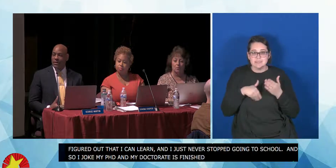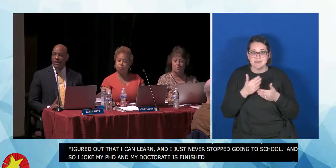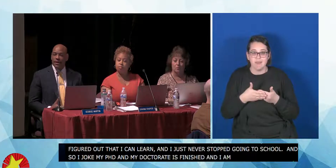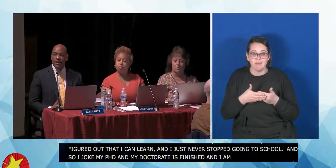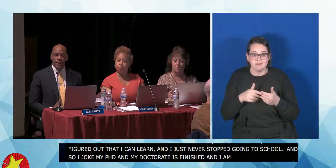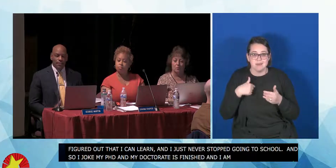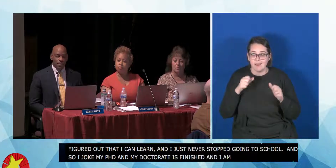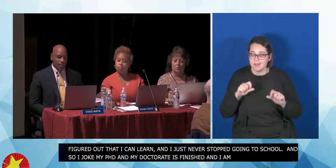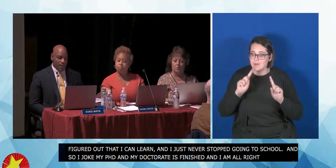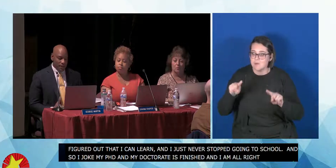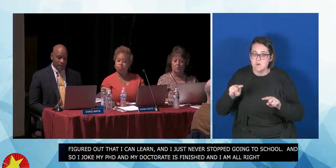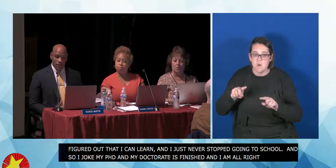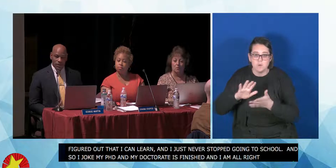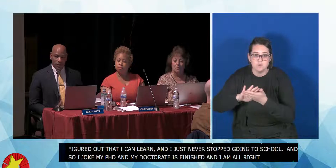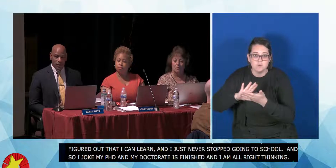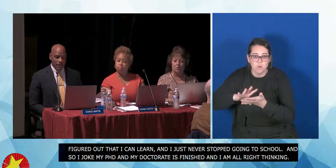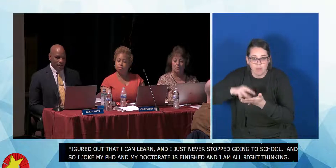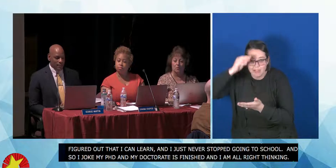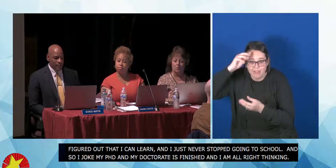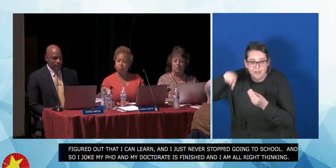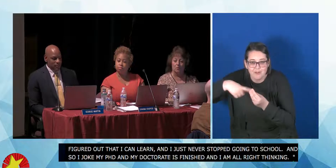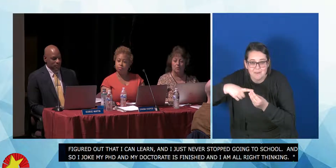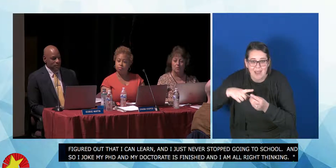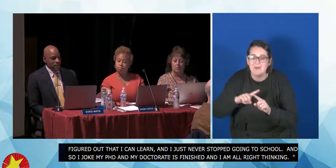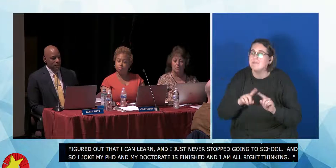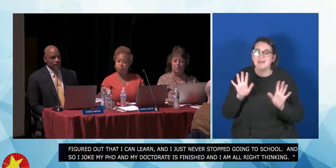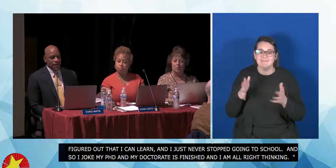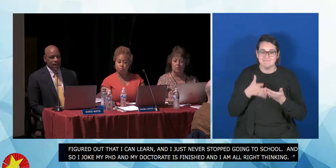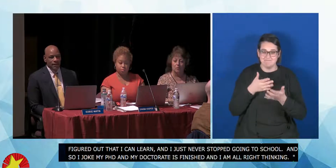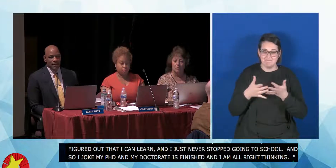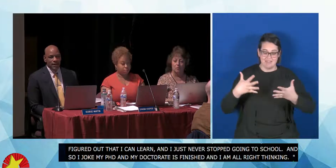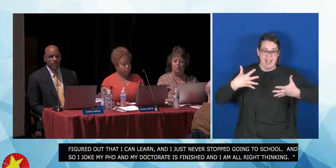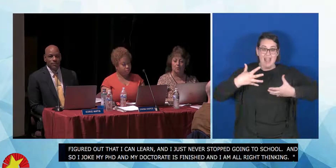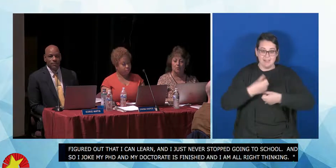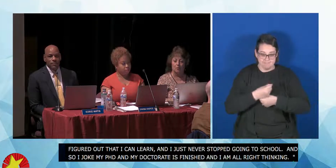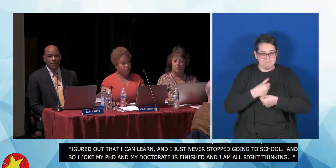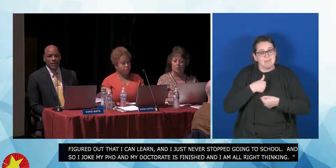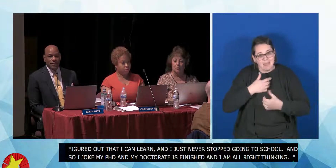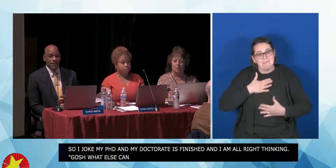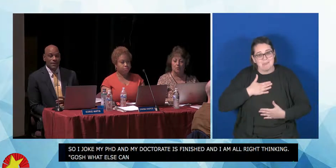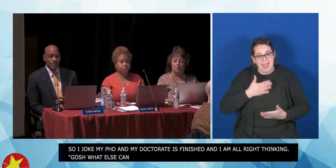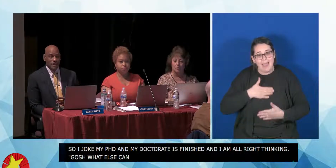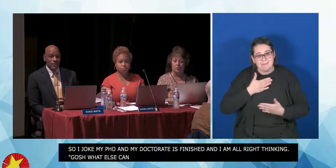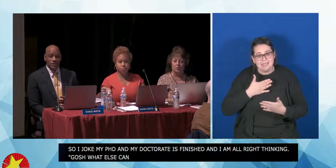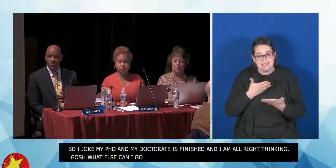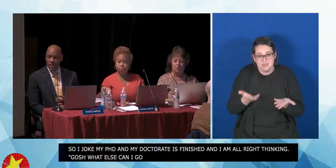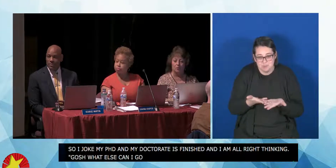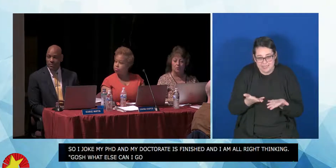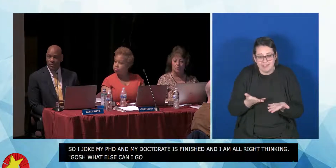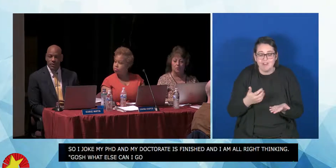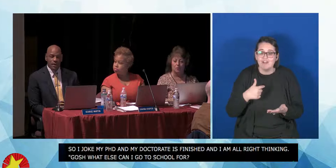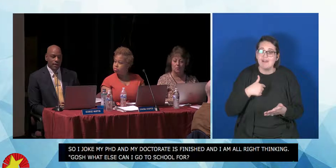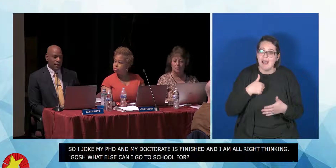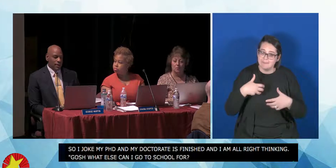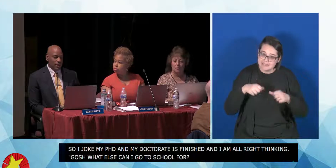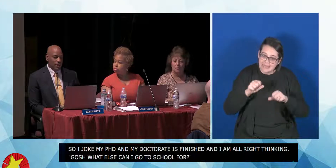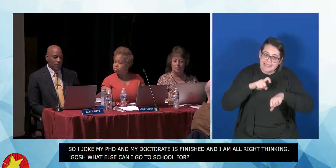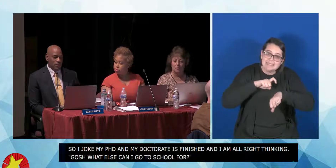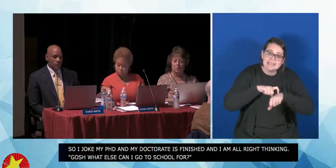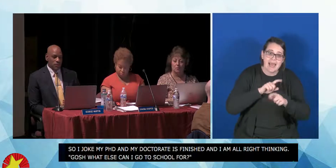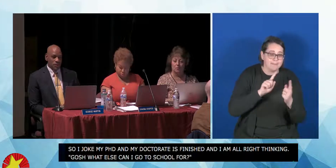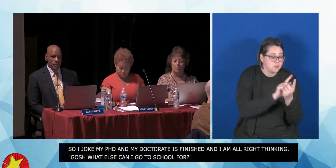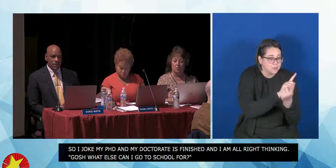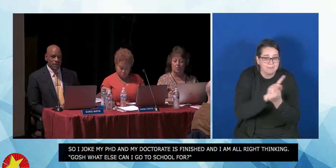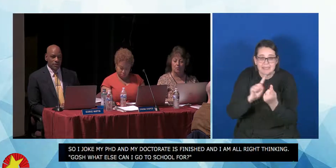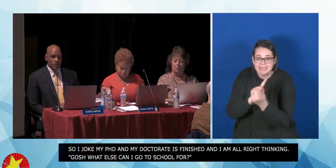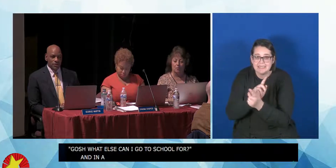learn? But in a nutshell, I'm glad to be here. I have taken this time to meet people,